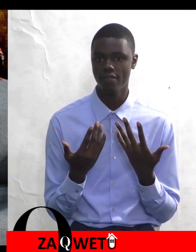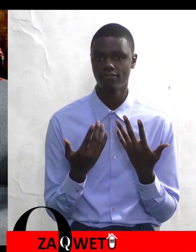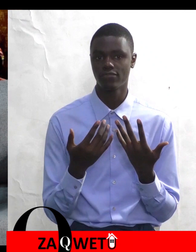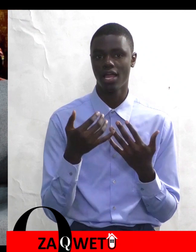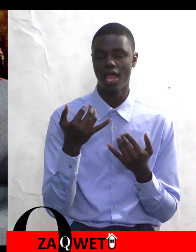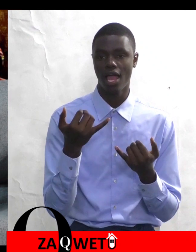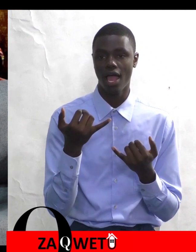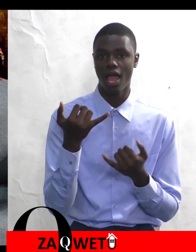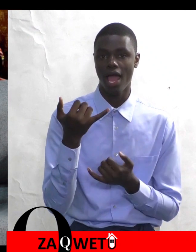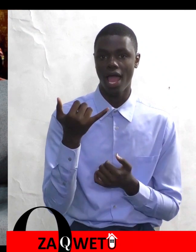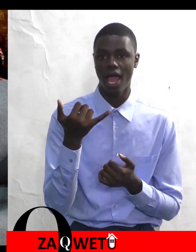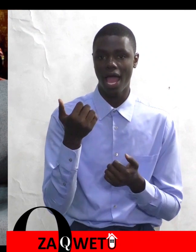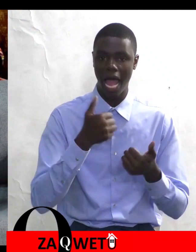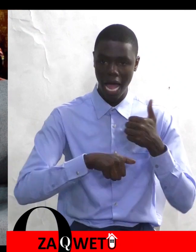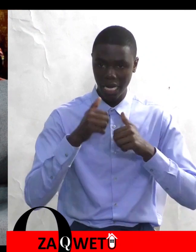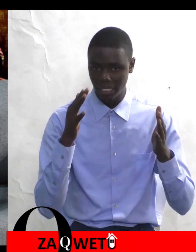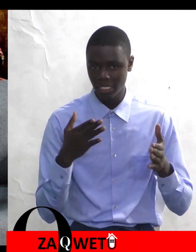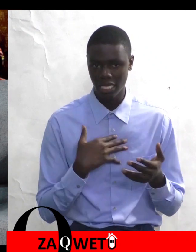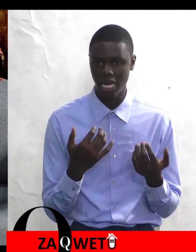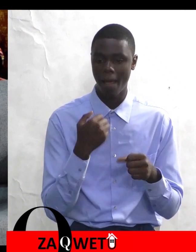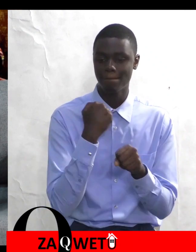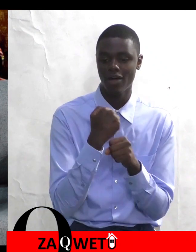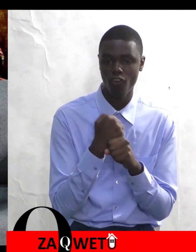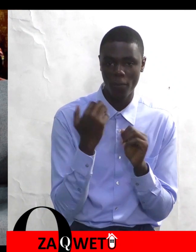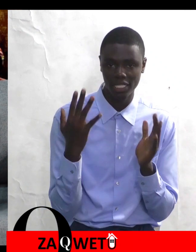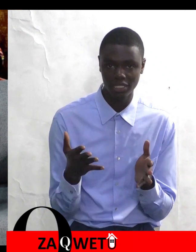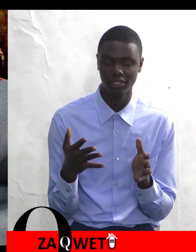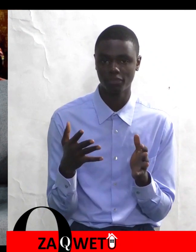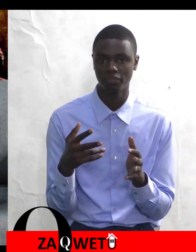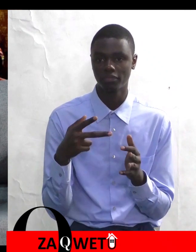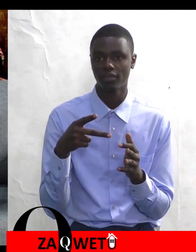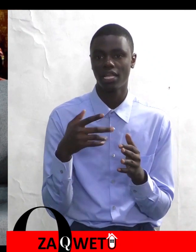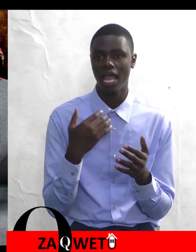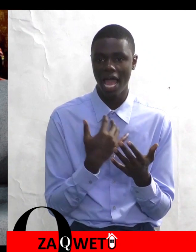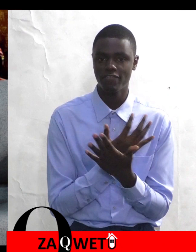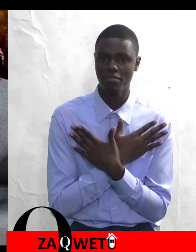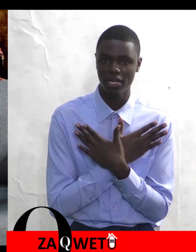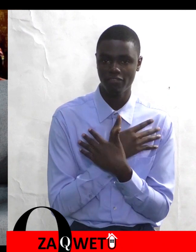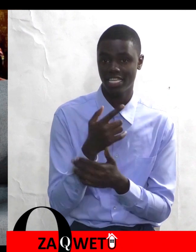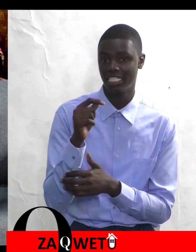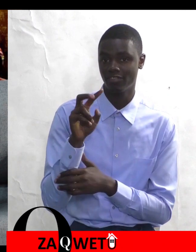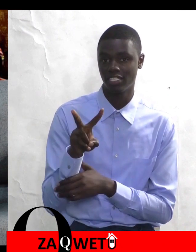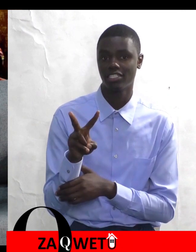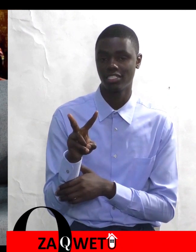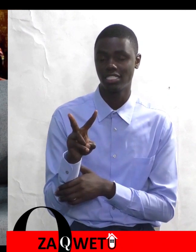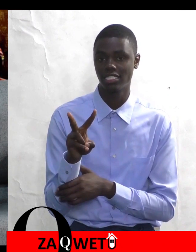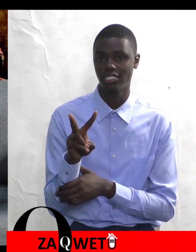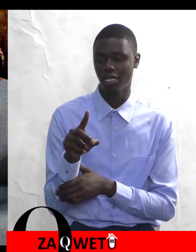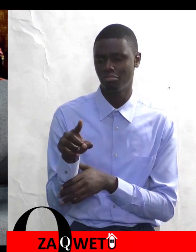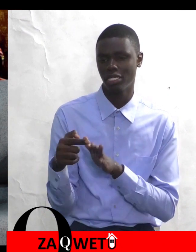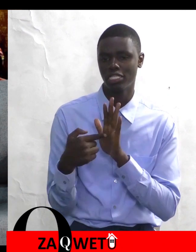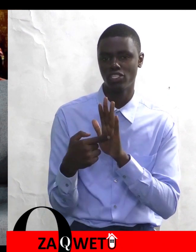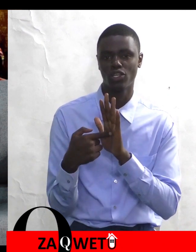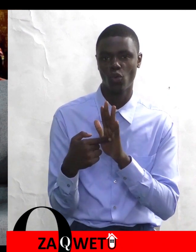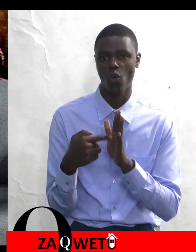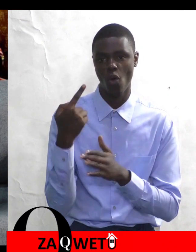Yeah. Yeah, we do. We have actresses and actors, we have performances, kai unasema tulifanya Uhai Festival. Mm-hmm. So we have Marafiki TV.